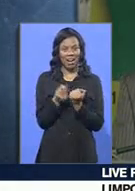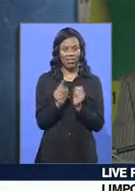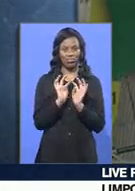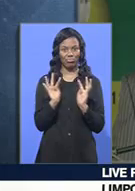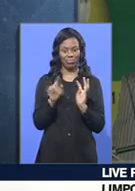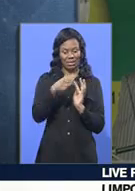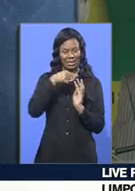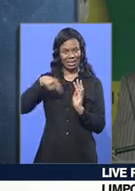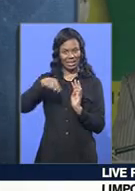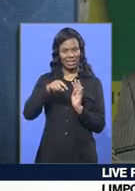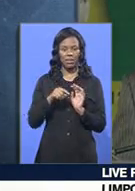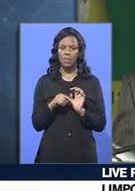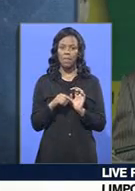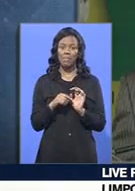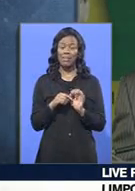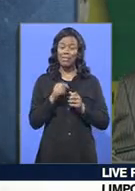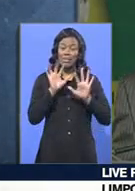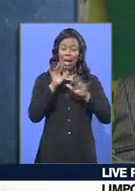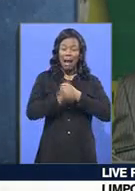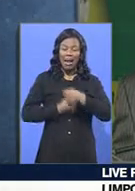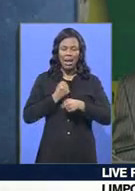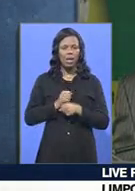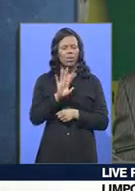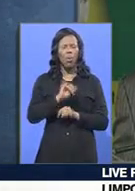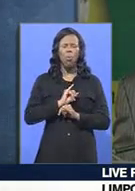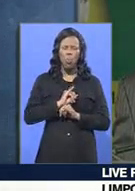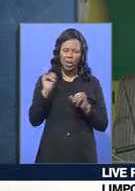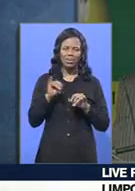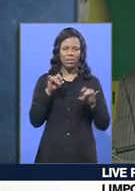were probably the most difficult ones.